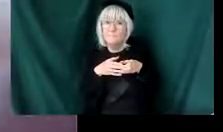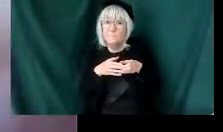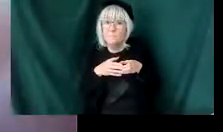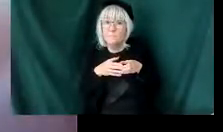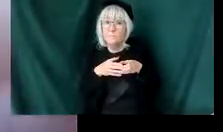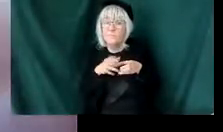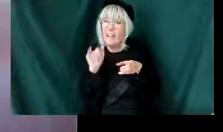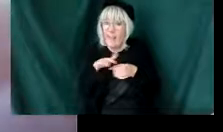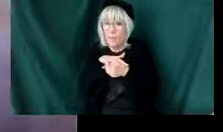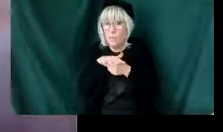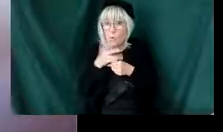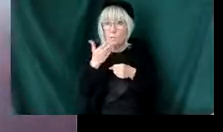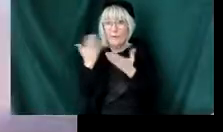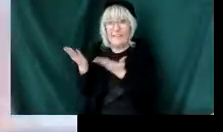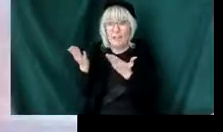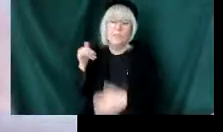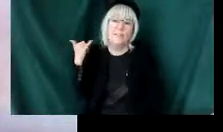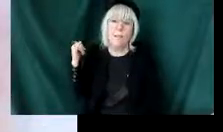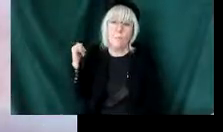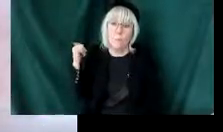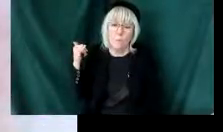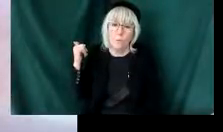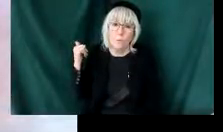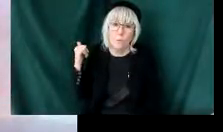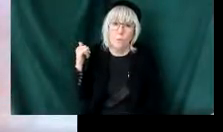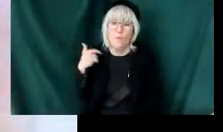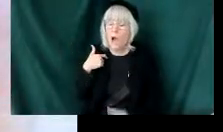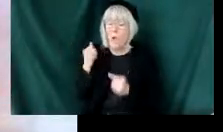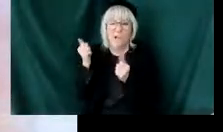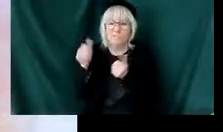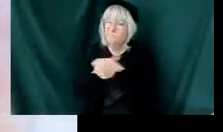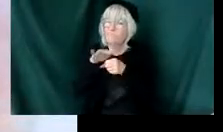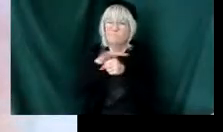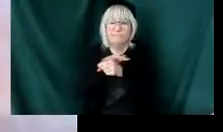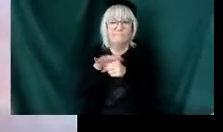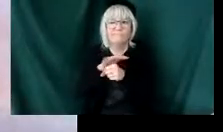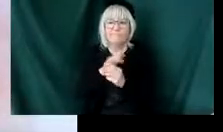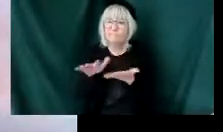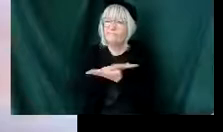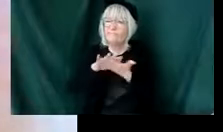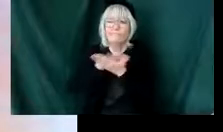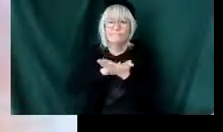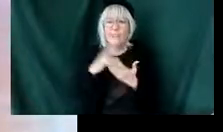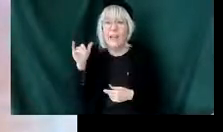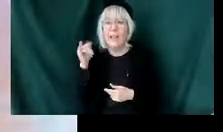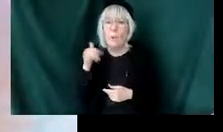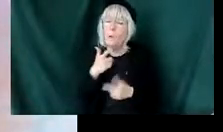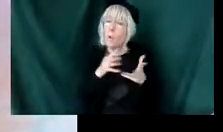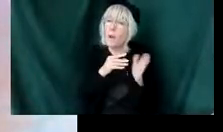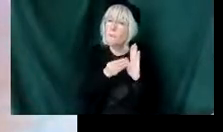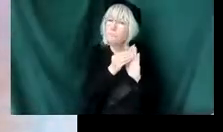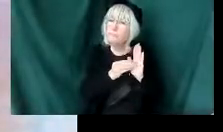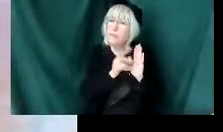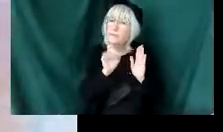the local color is yellow. So I'm just gonna give everything yellow now. I put some details in. We